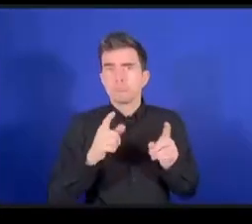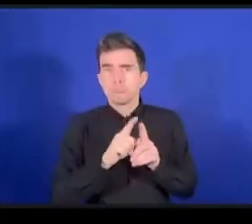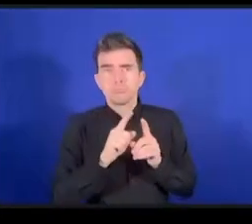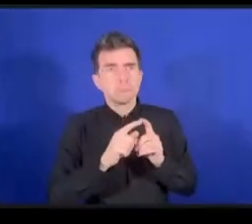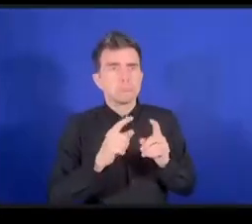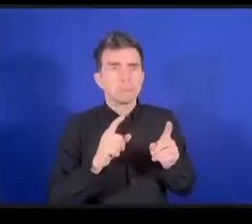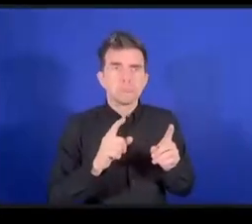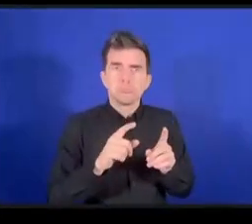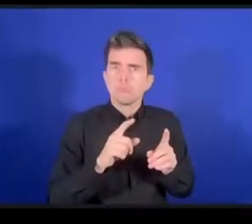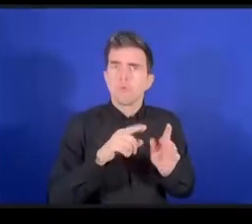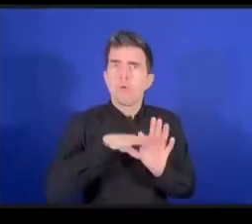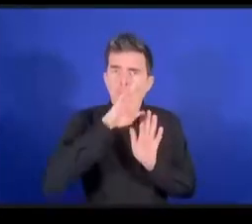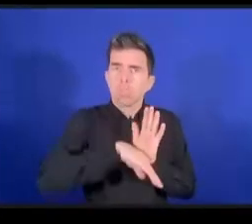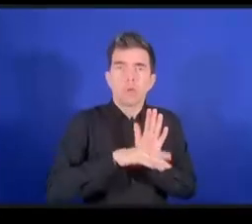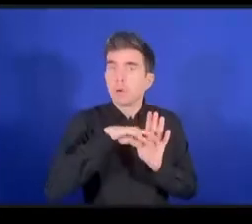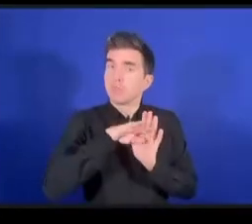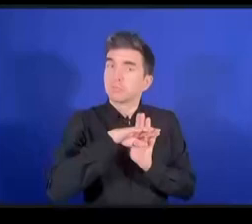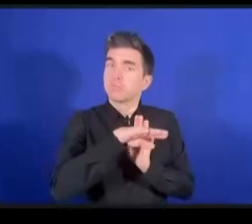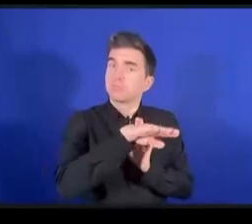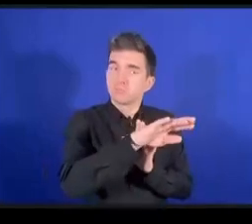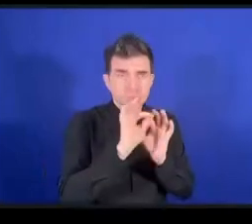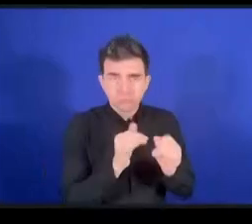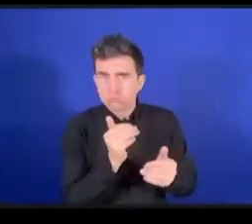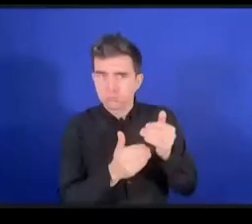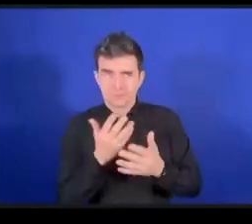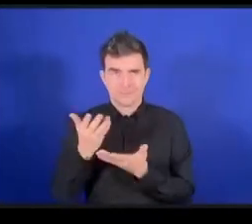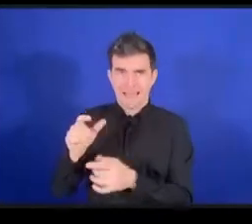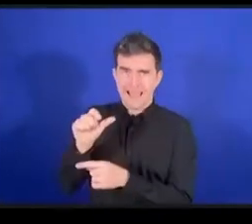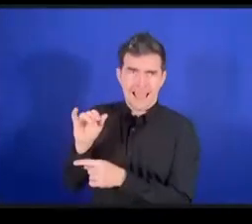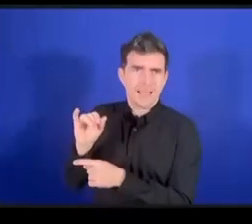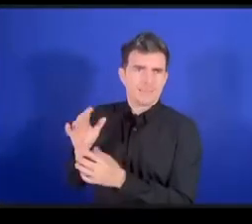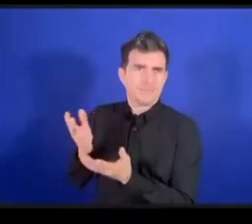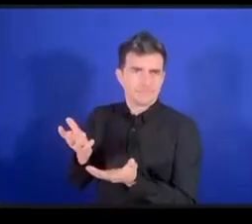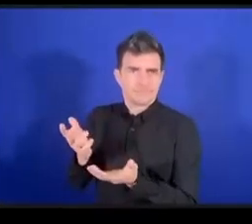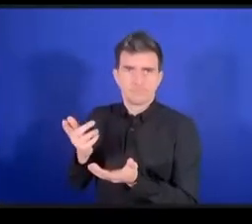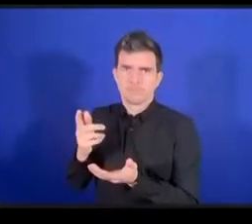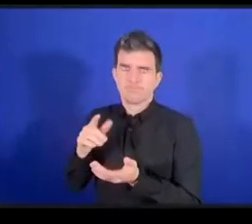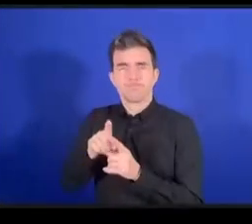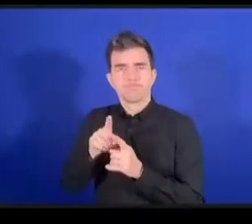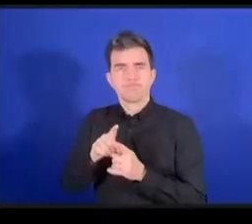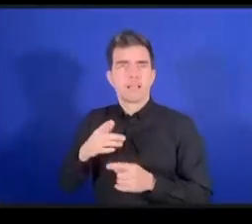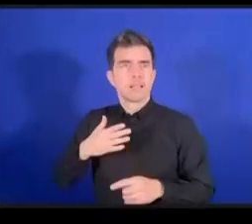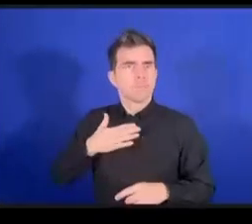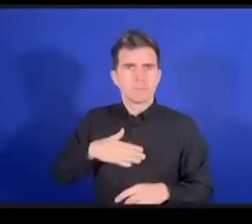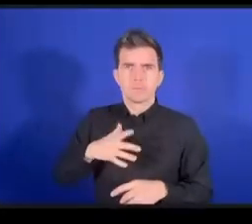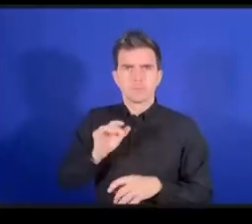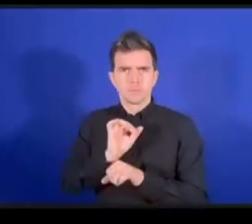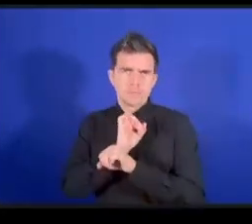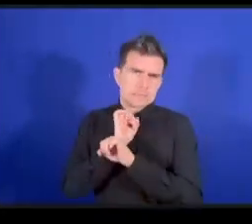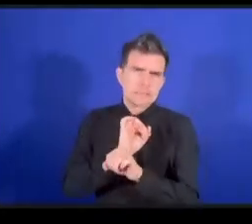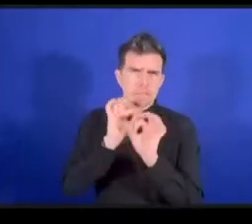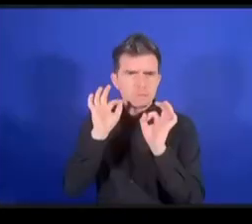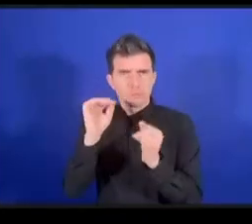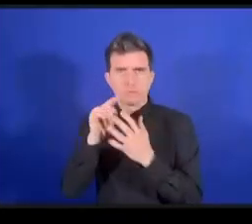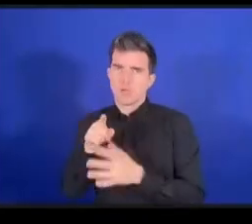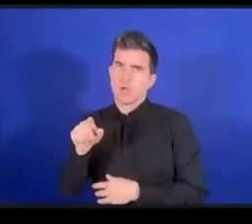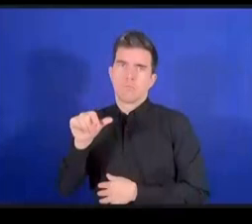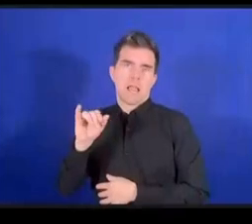There's also a challenge, because this is like an arms race between what we would call the good guys and the bad guys.